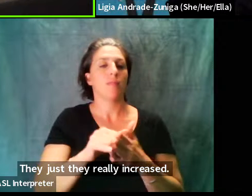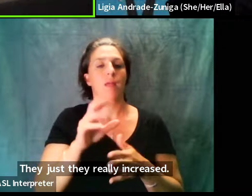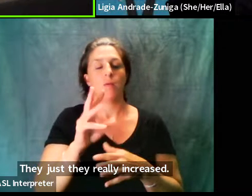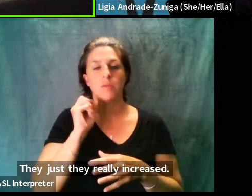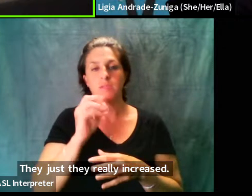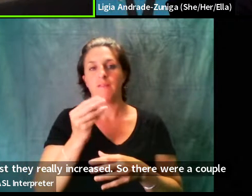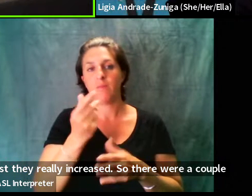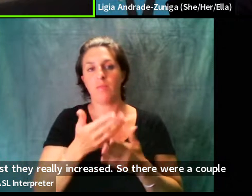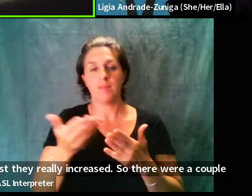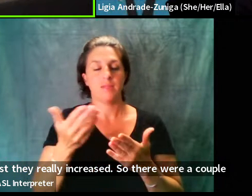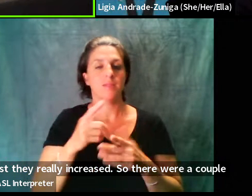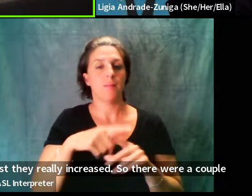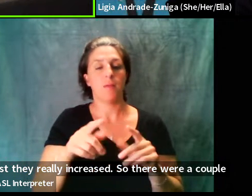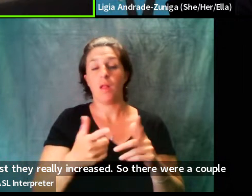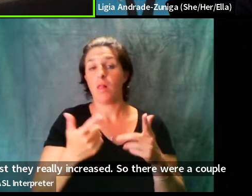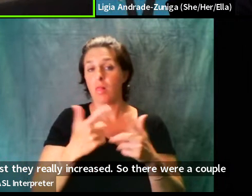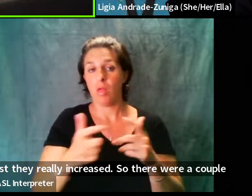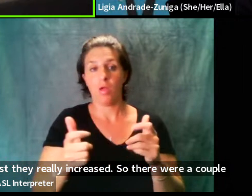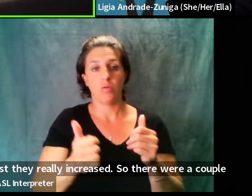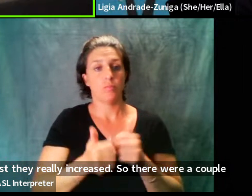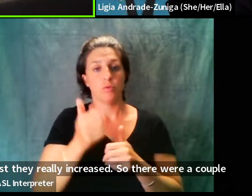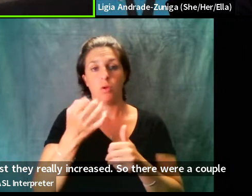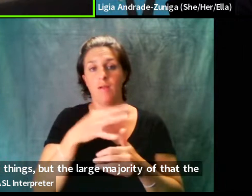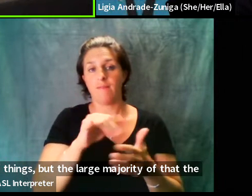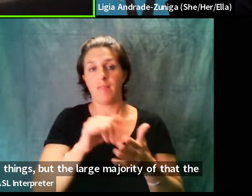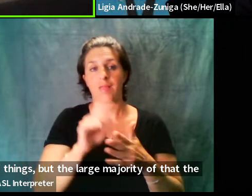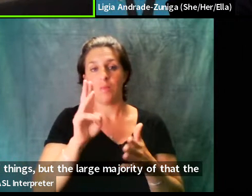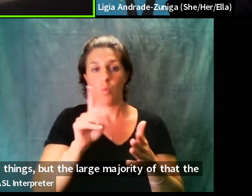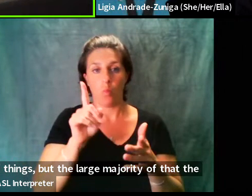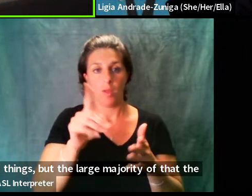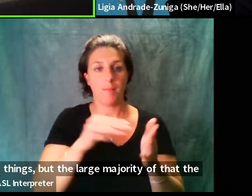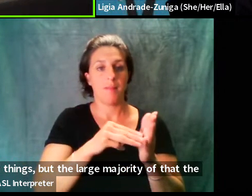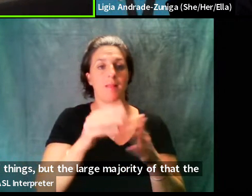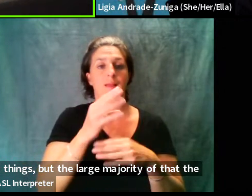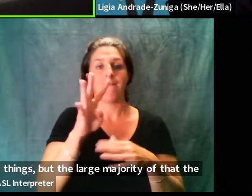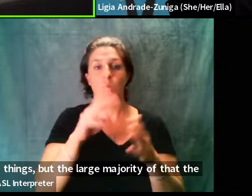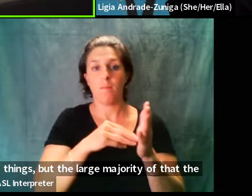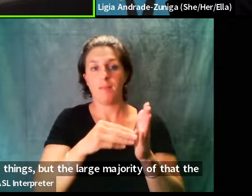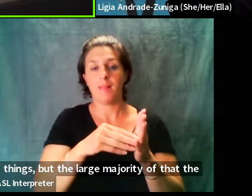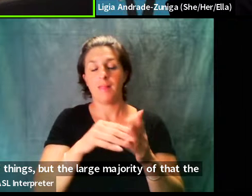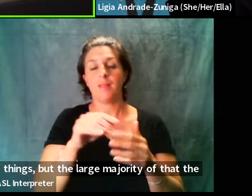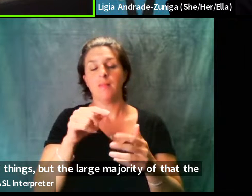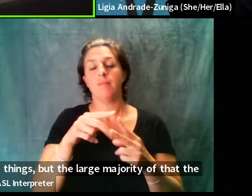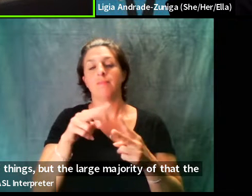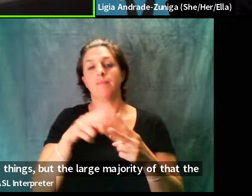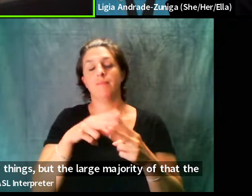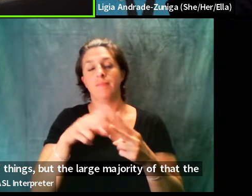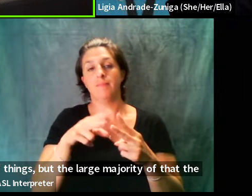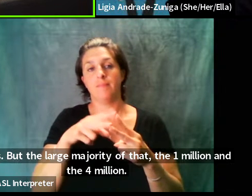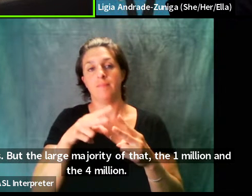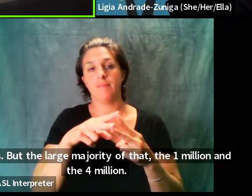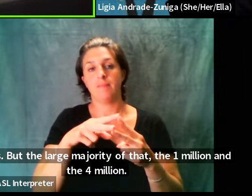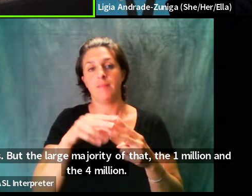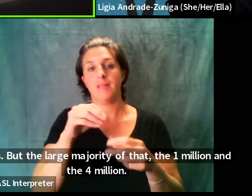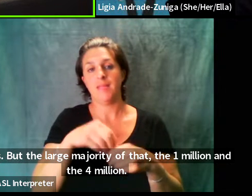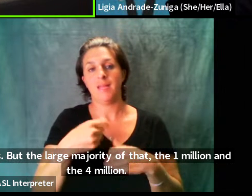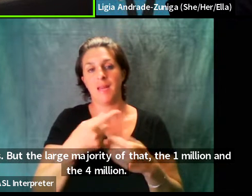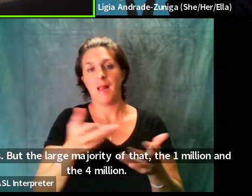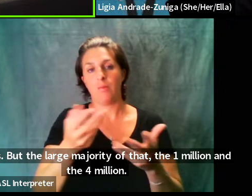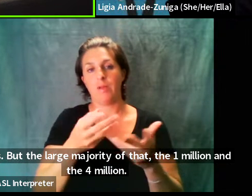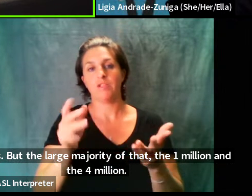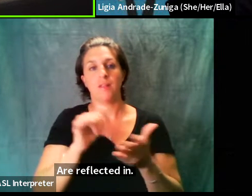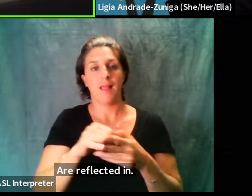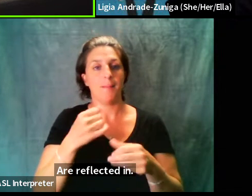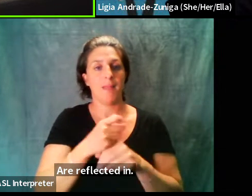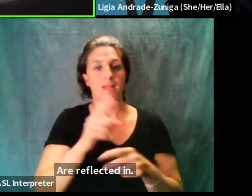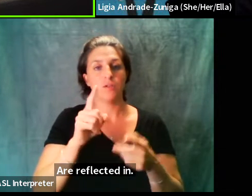the large majority of that, the 1 million and the 4 million, are reflected in allocations that have been made to our